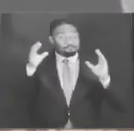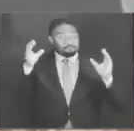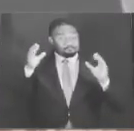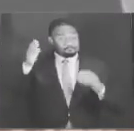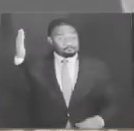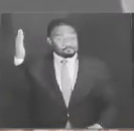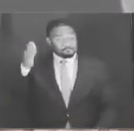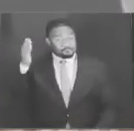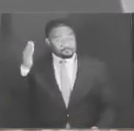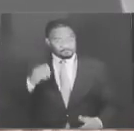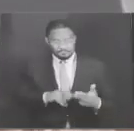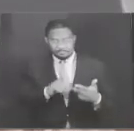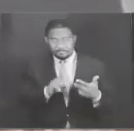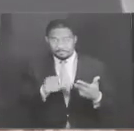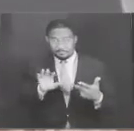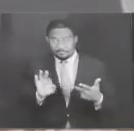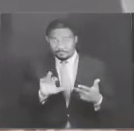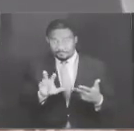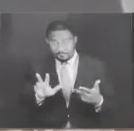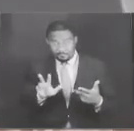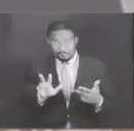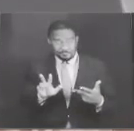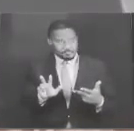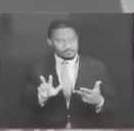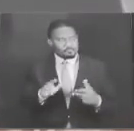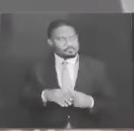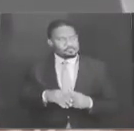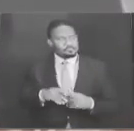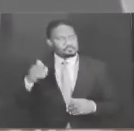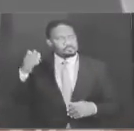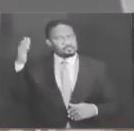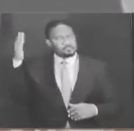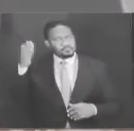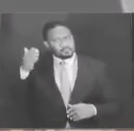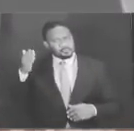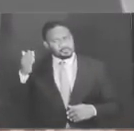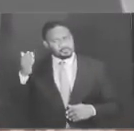Order 93 is on statement by member.